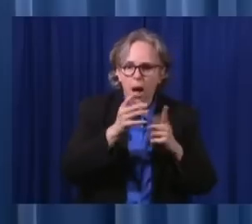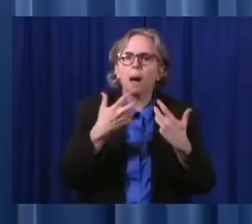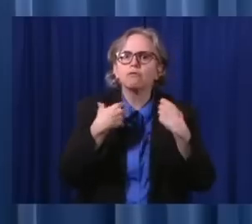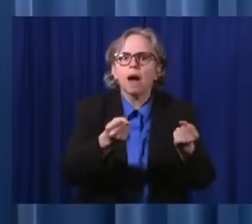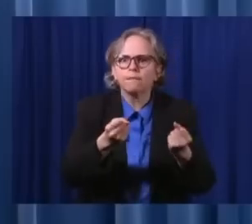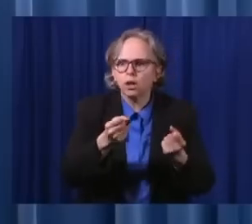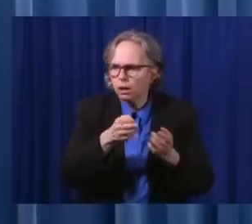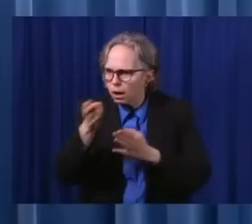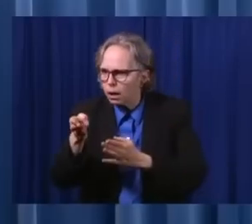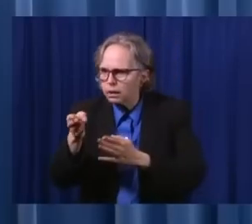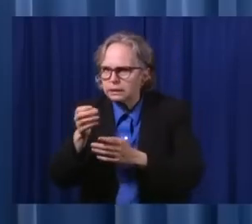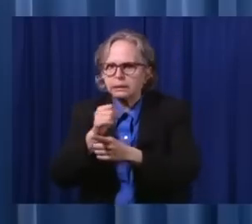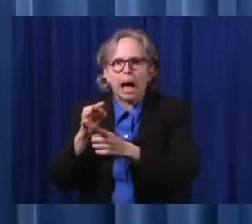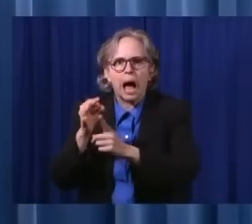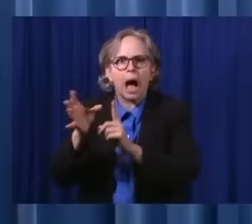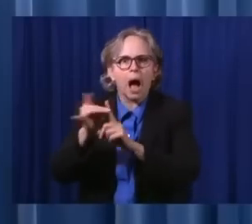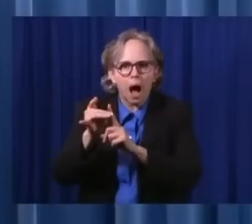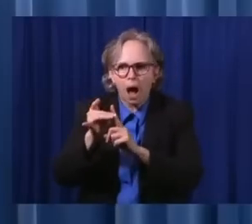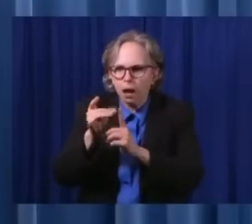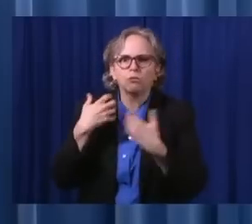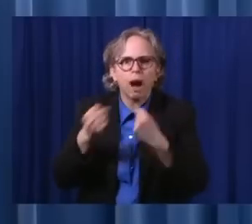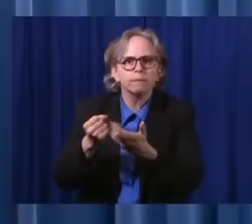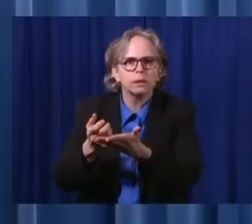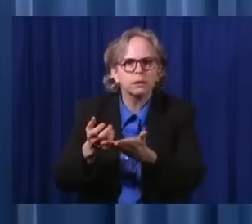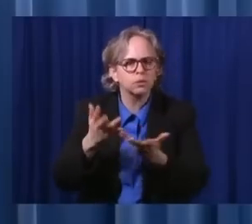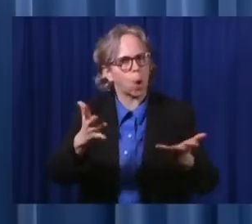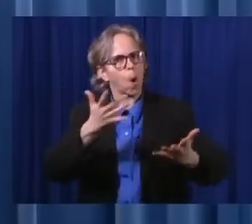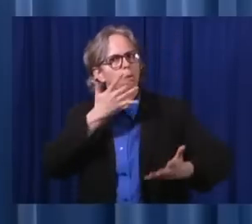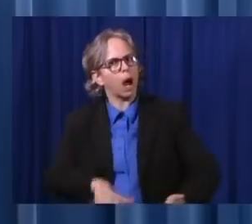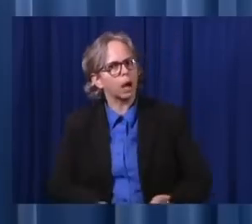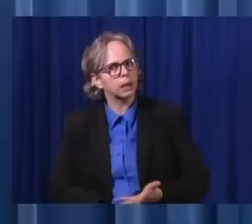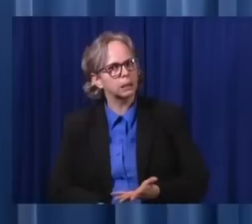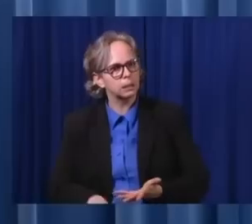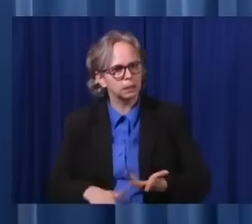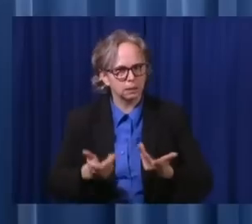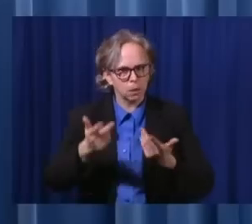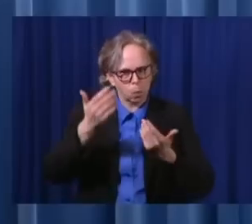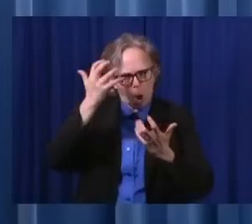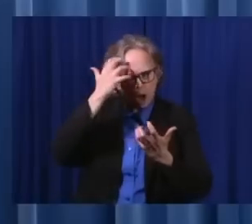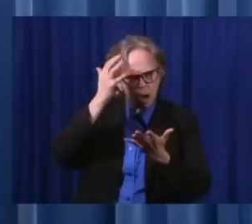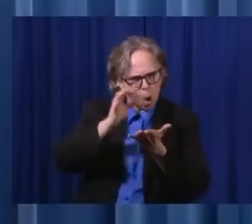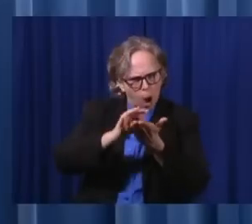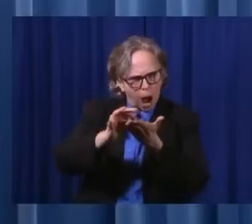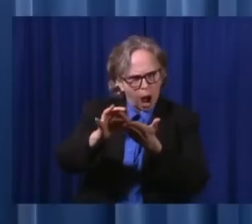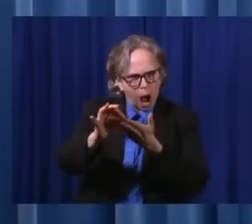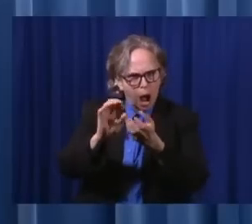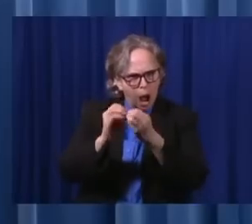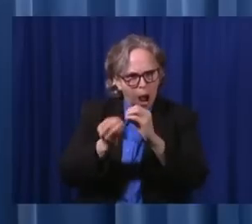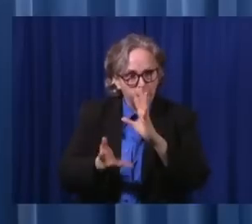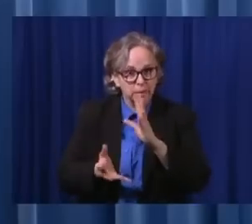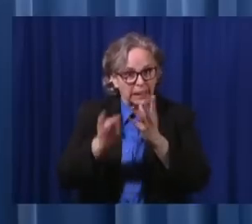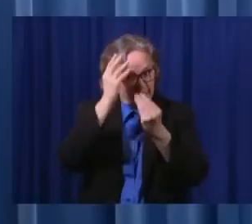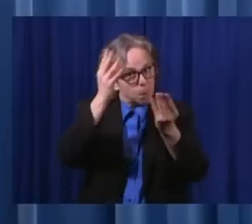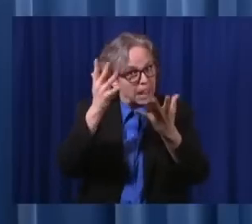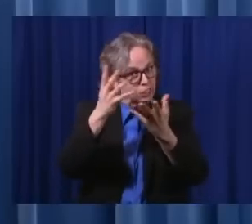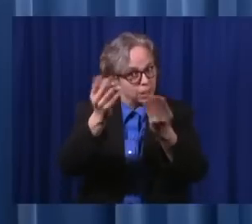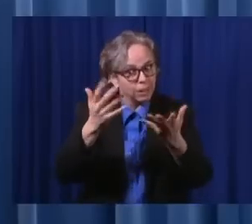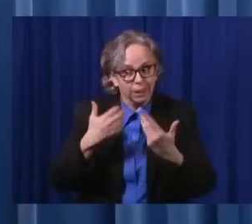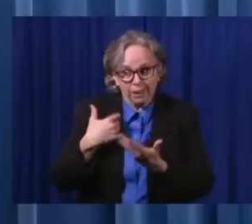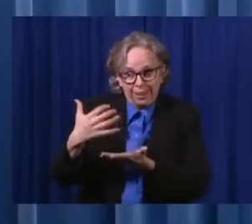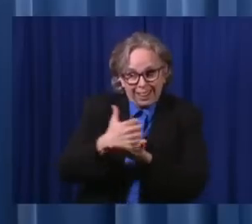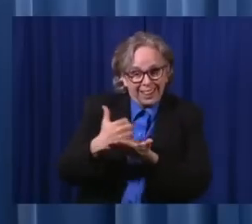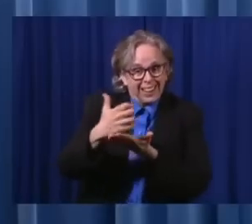right there, and so she can count them. And so we made that information available, and we'll continue to do that.